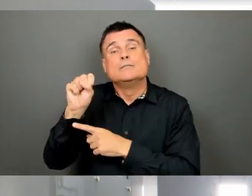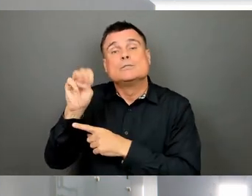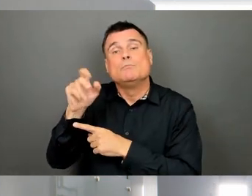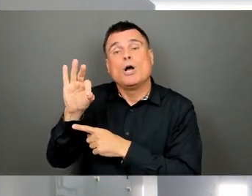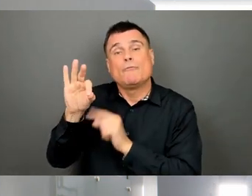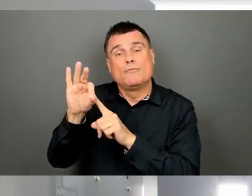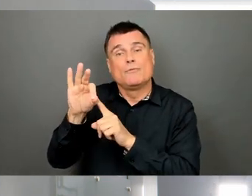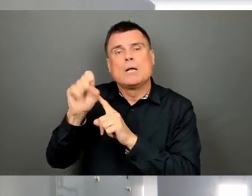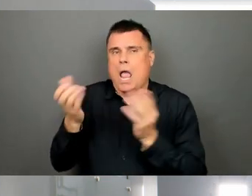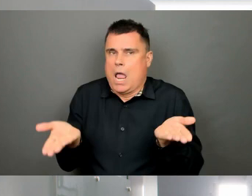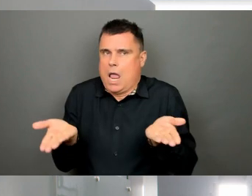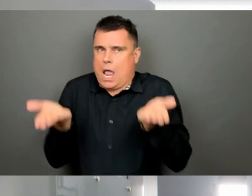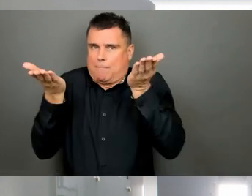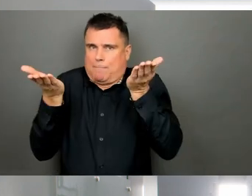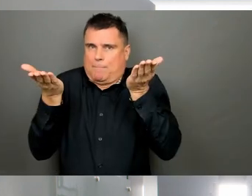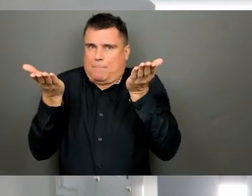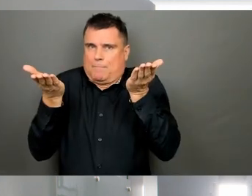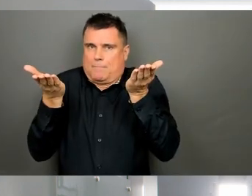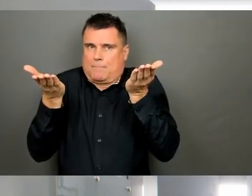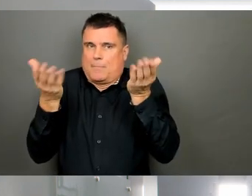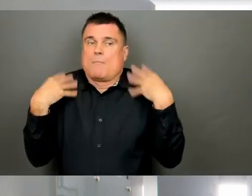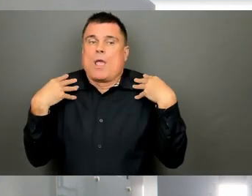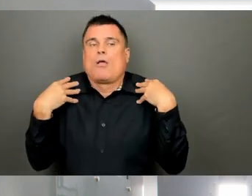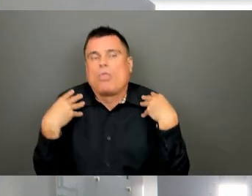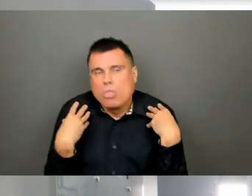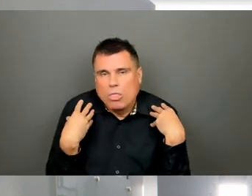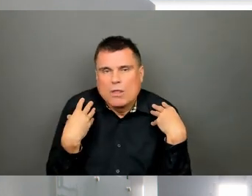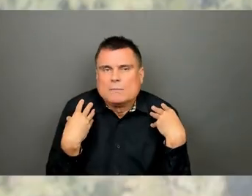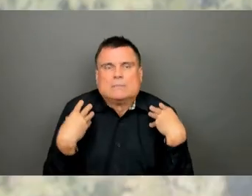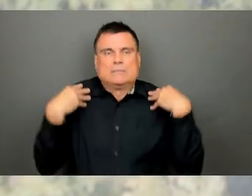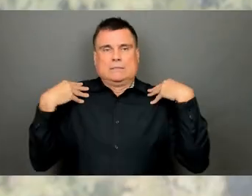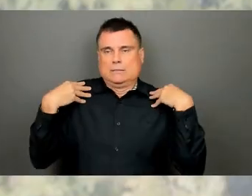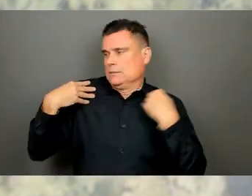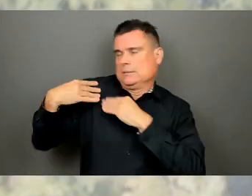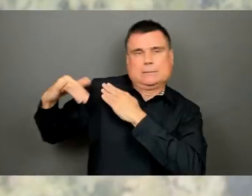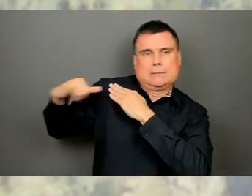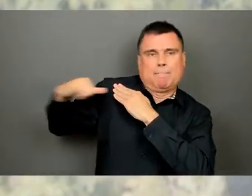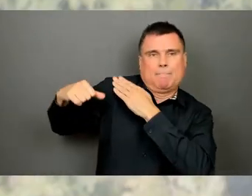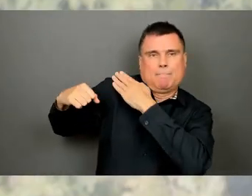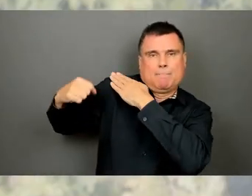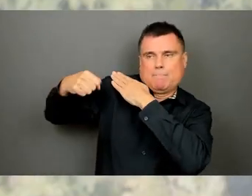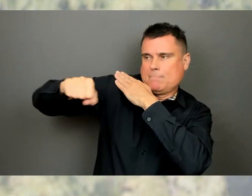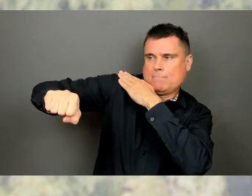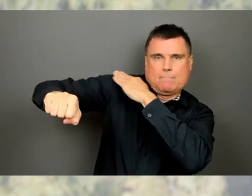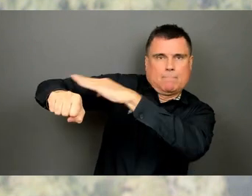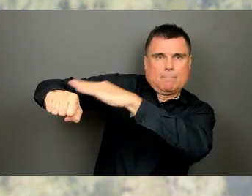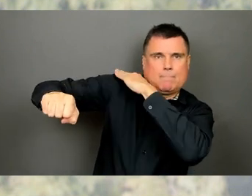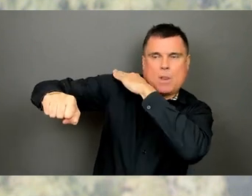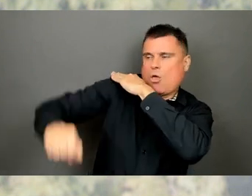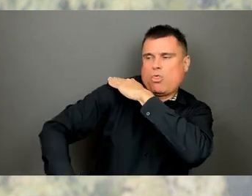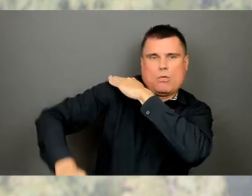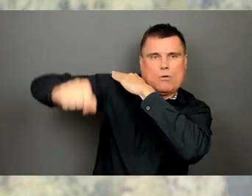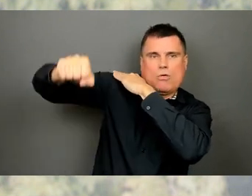the Smurf, you don't want to kind of come down here. You want to keep it up at shoulder height if you can. Pro tip: if